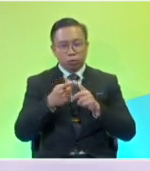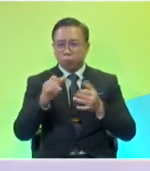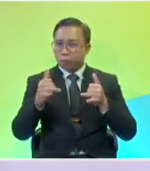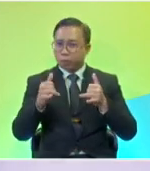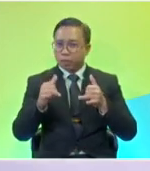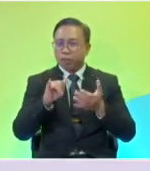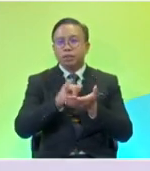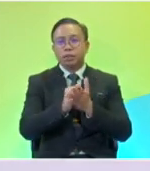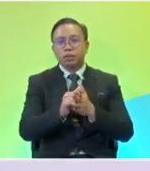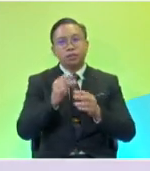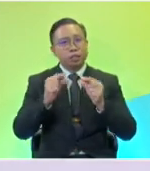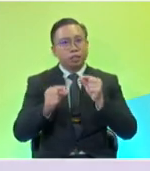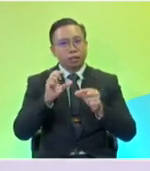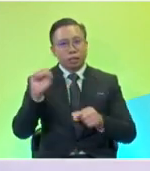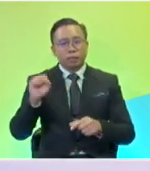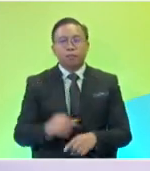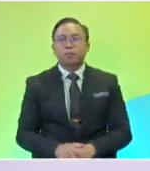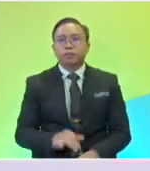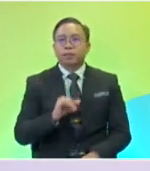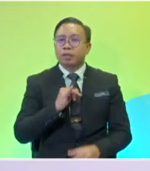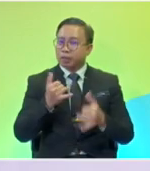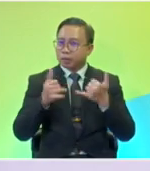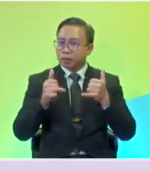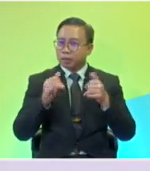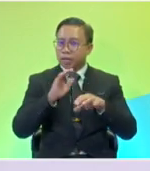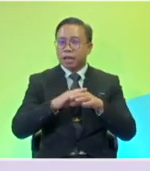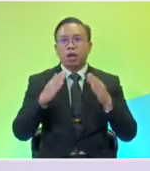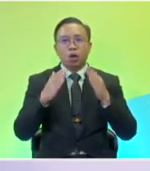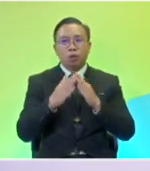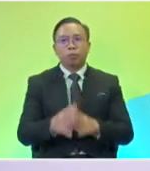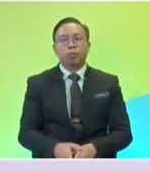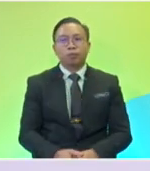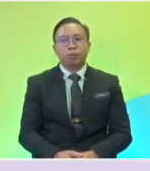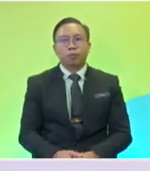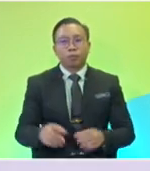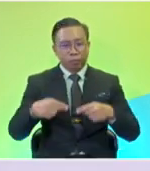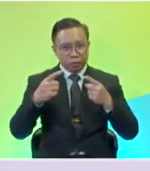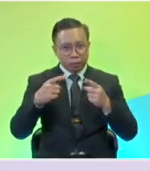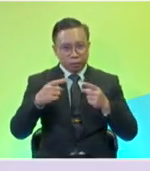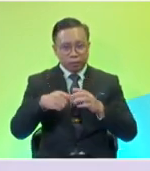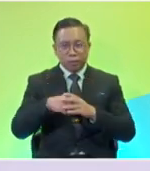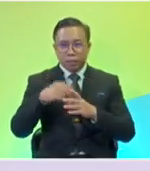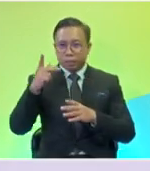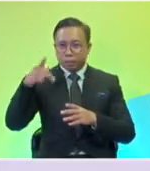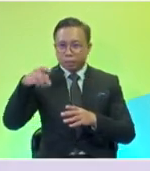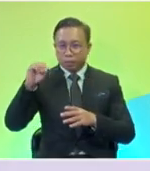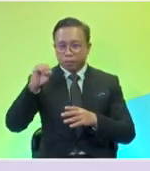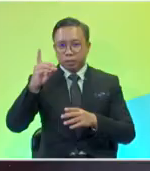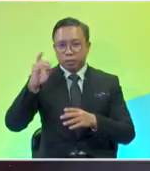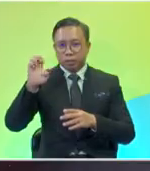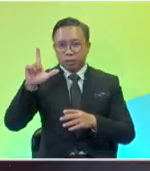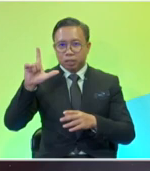well, like what Teacher Kenanga and I played, you can play it at home as well. Yes. Just head to Planta Delima KPM. Yes, so you can